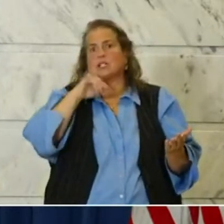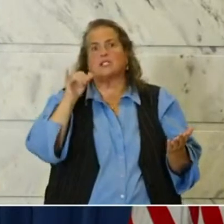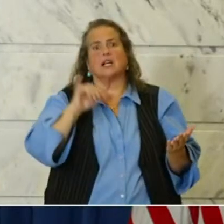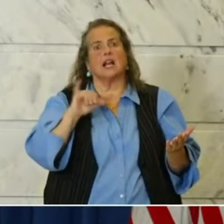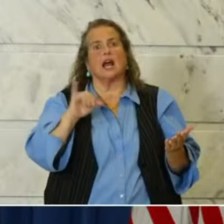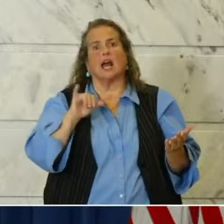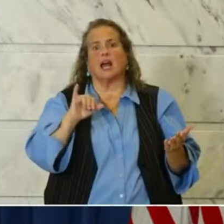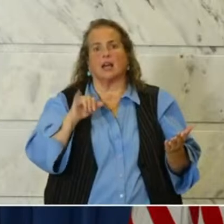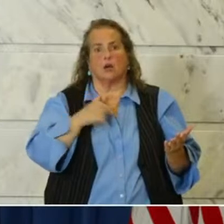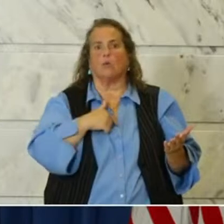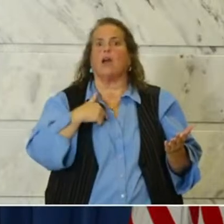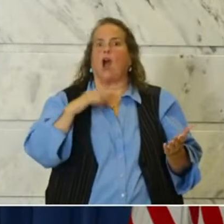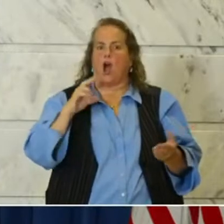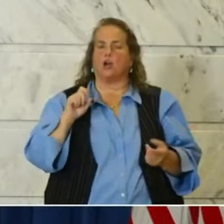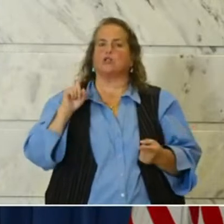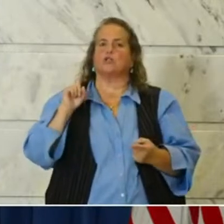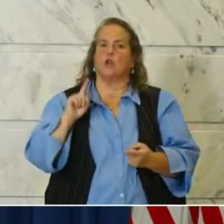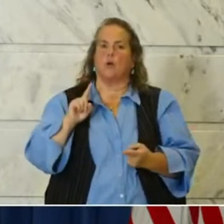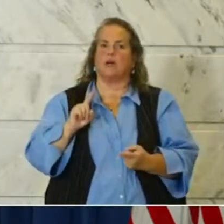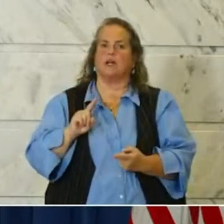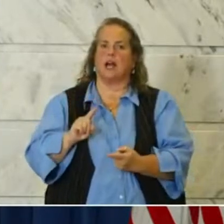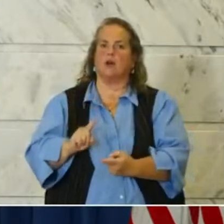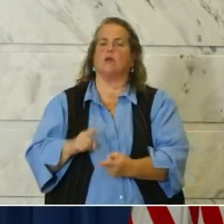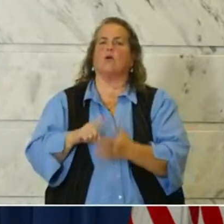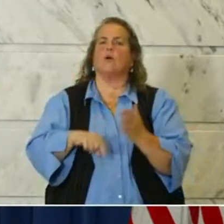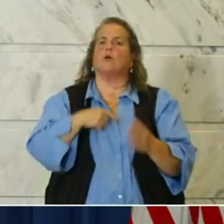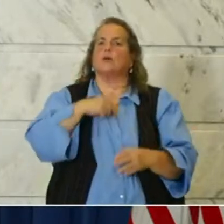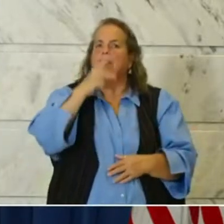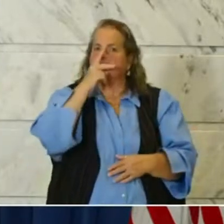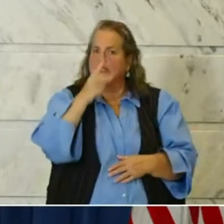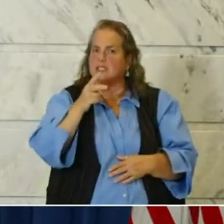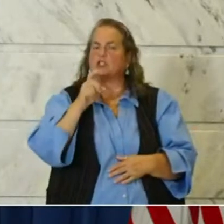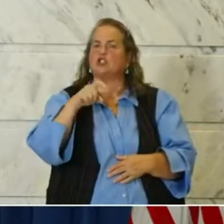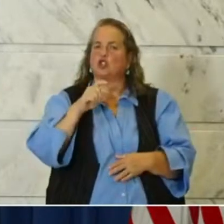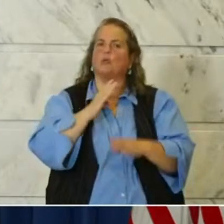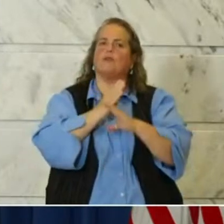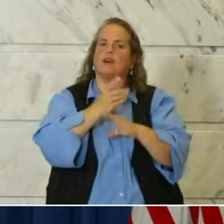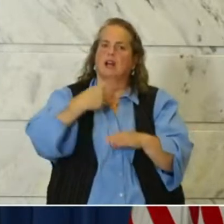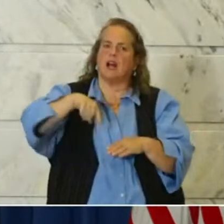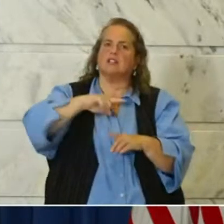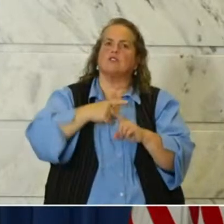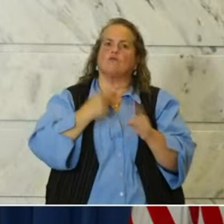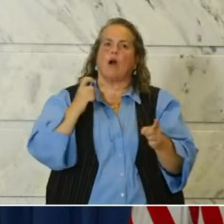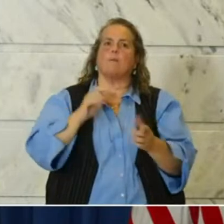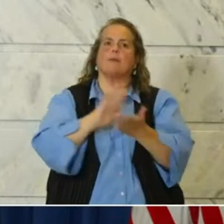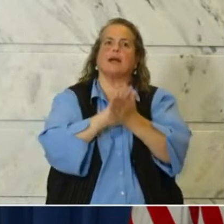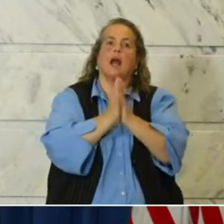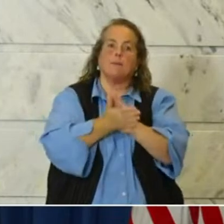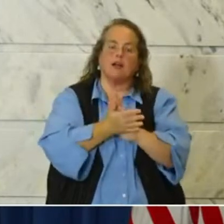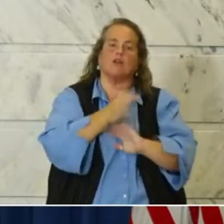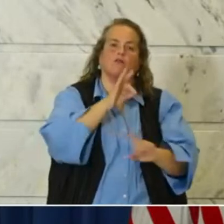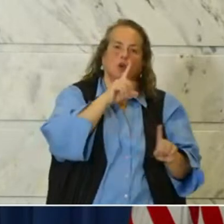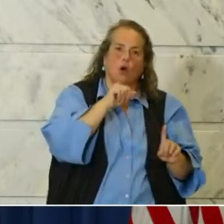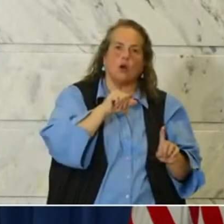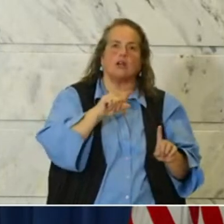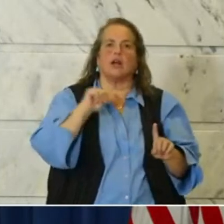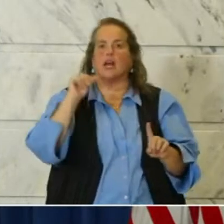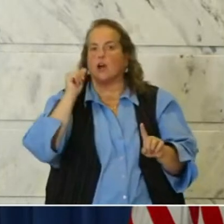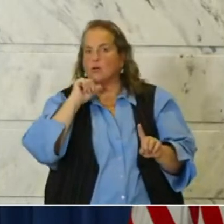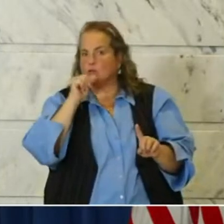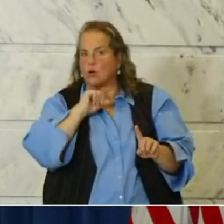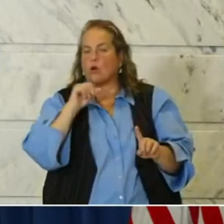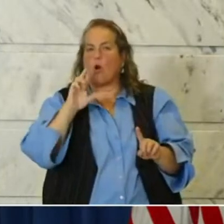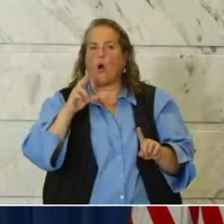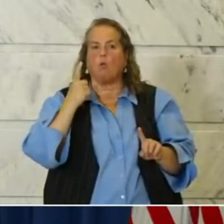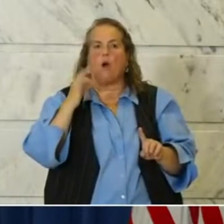very least we are slowing down what we were seeing, which ought to prevent us from being a Florida and Arizona or one of the states that are